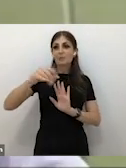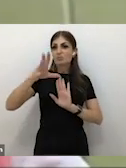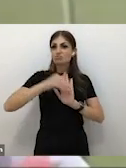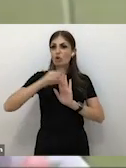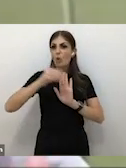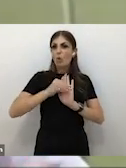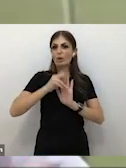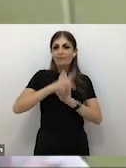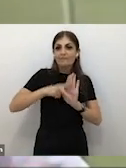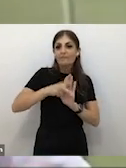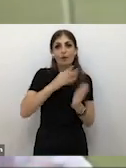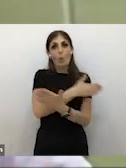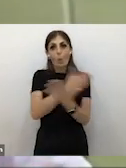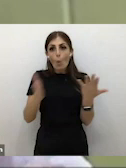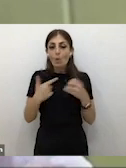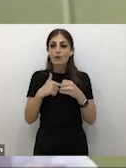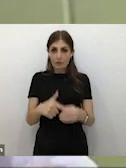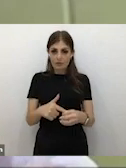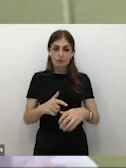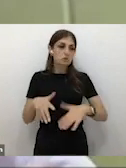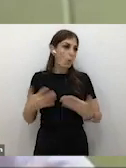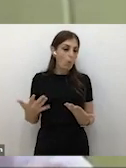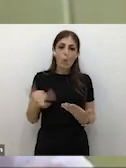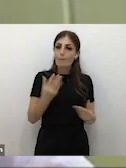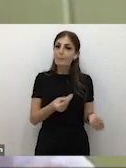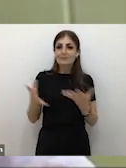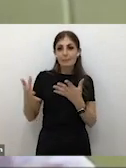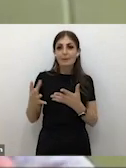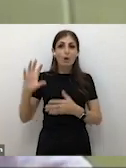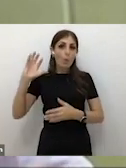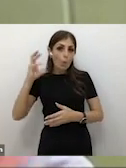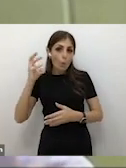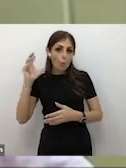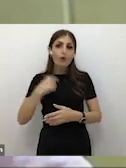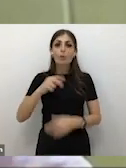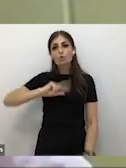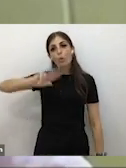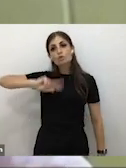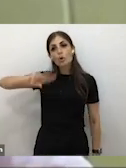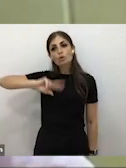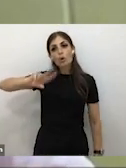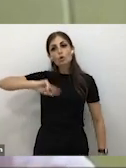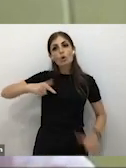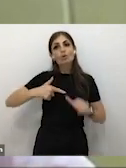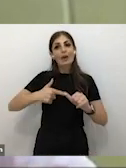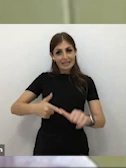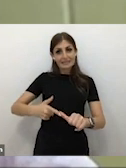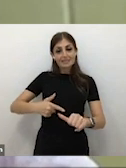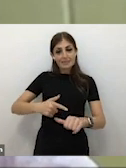for all of the questions, or it might be submitting an audio file where you talk about what your answers to the questions